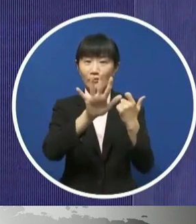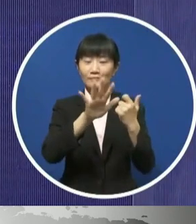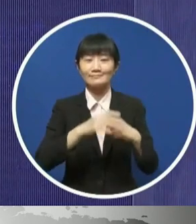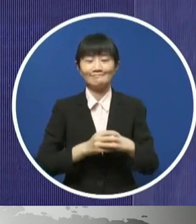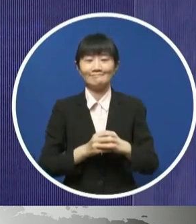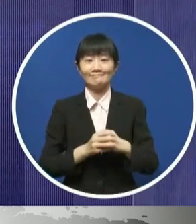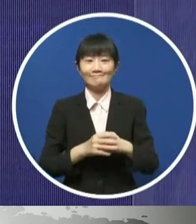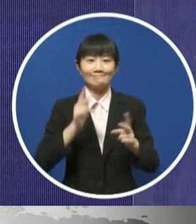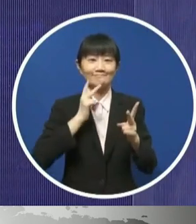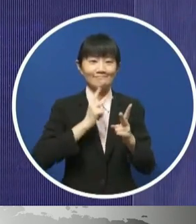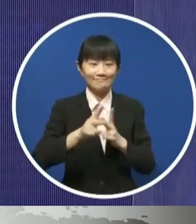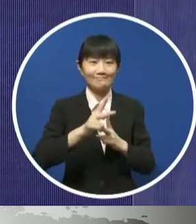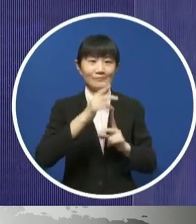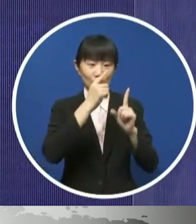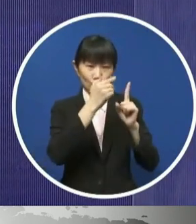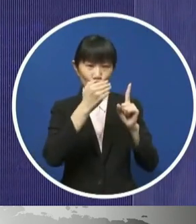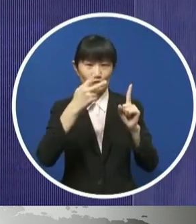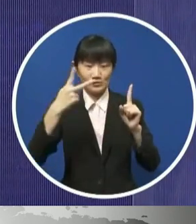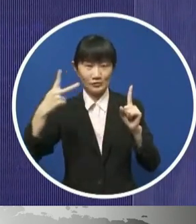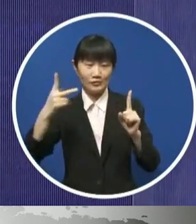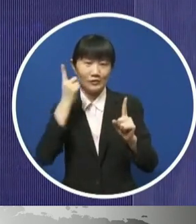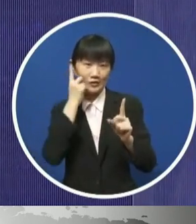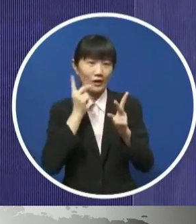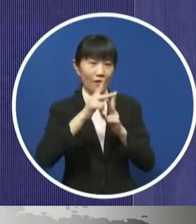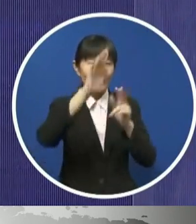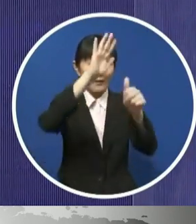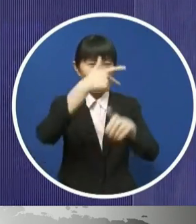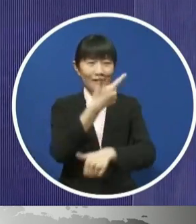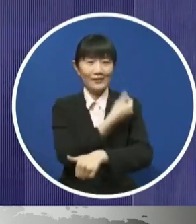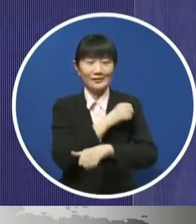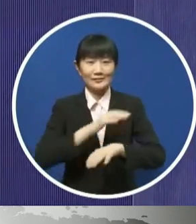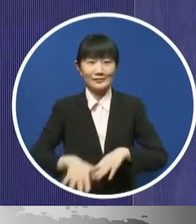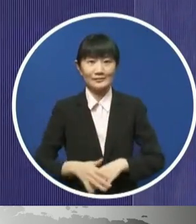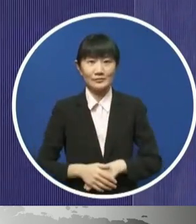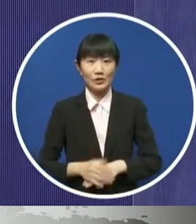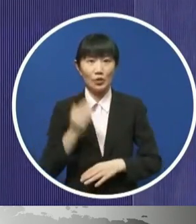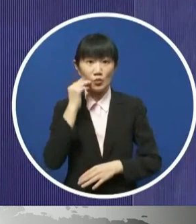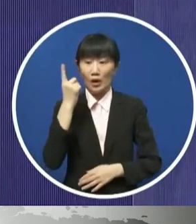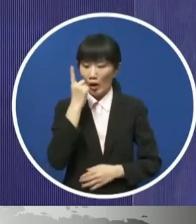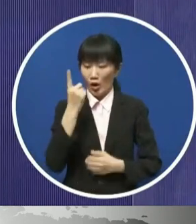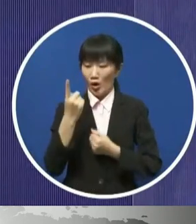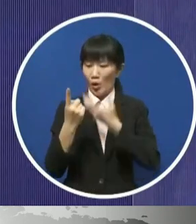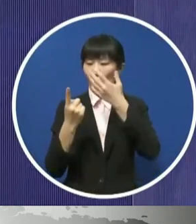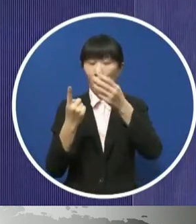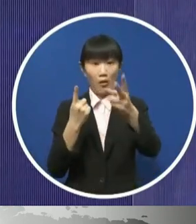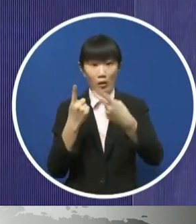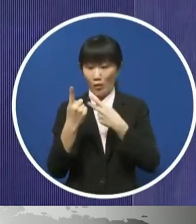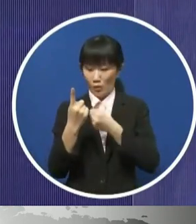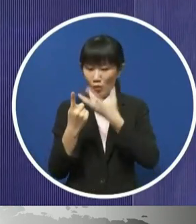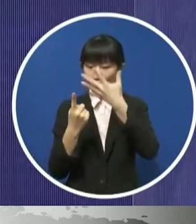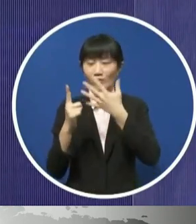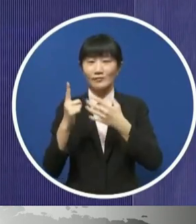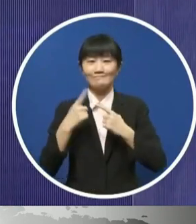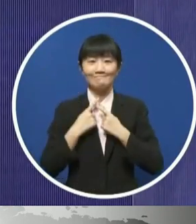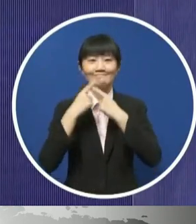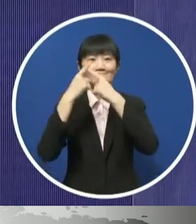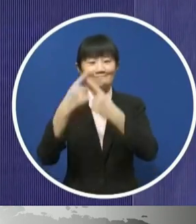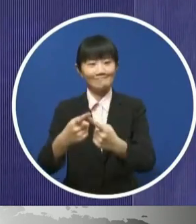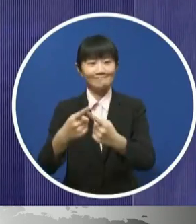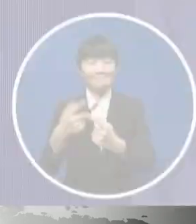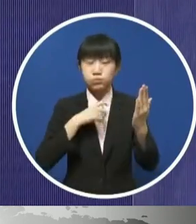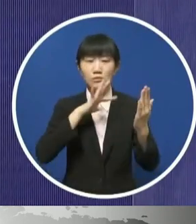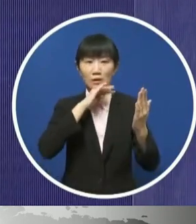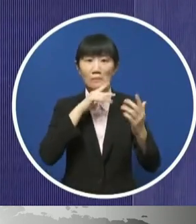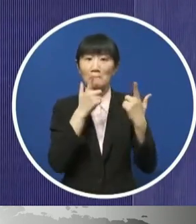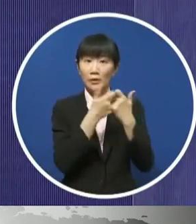Those who meet the criteria for the first wave, that is, people who selected AstraZeneca and who are in the age range, will receive the first batch